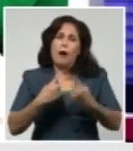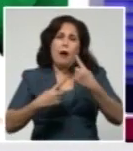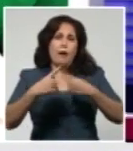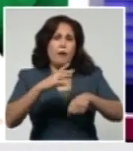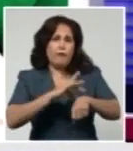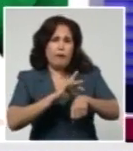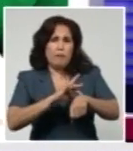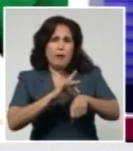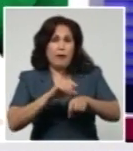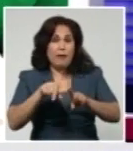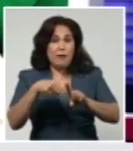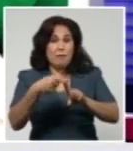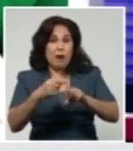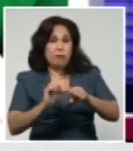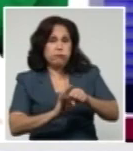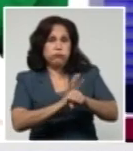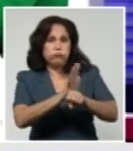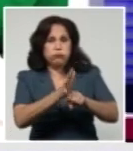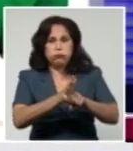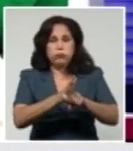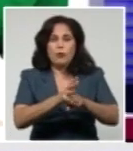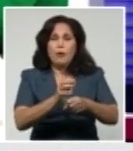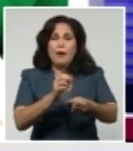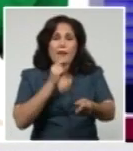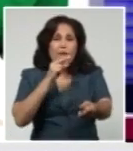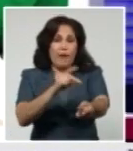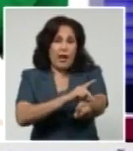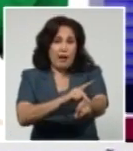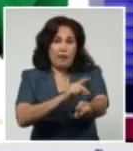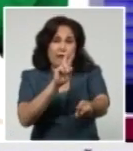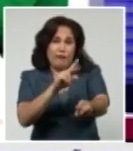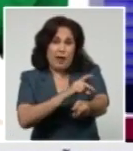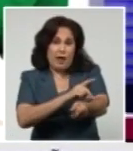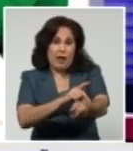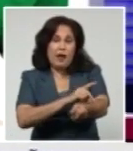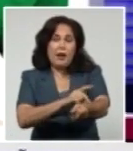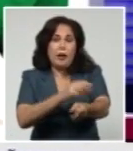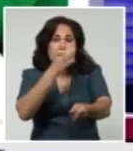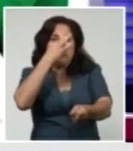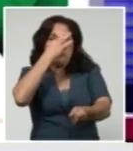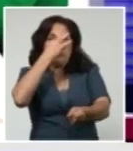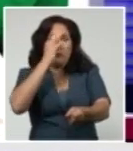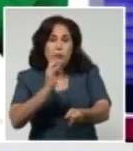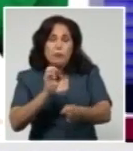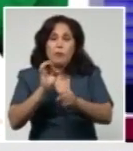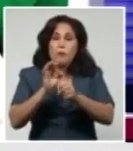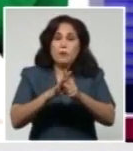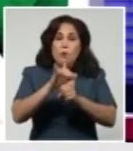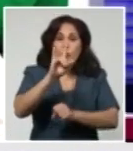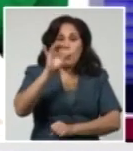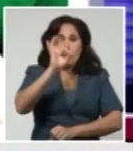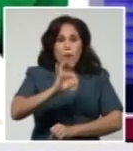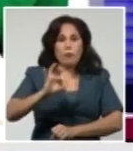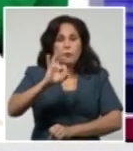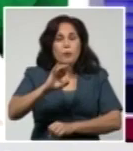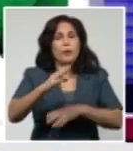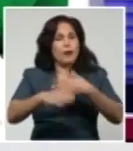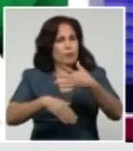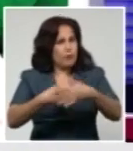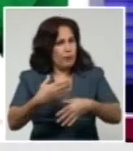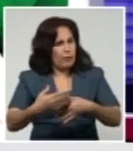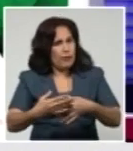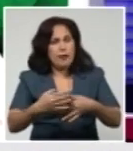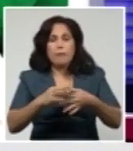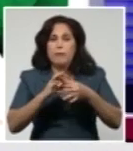who followed our daily COVID-19 updates, which will now take place on a weekly basis. We